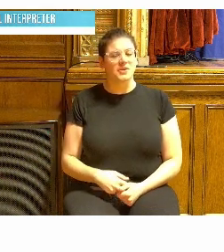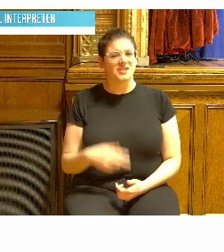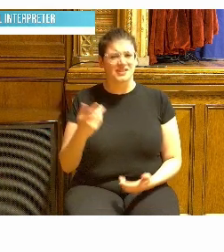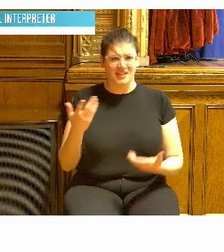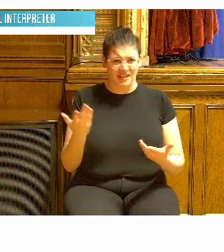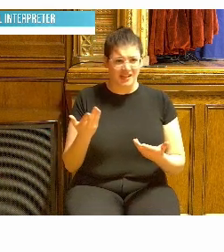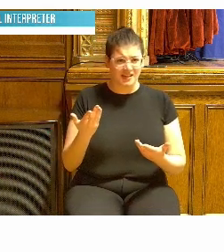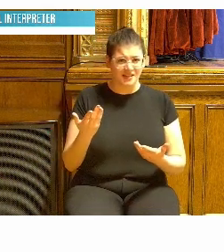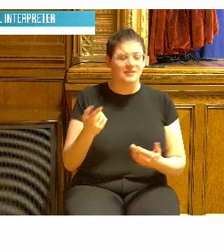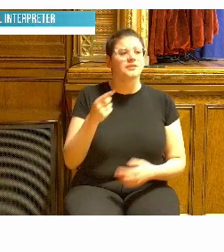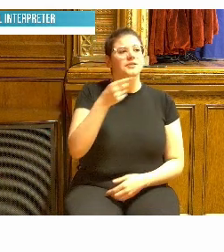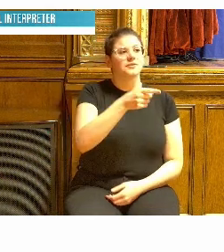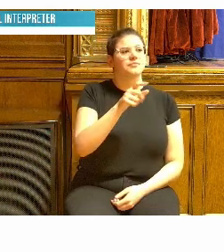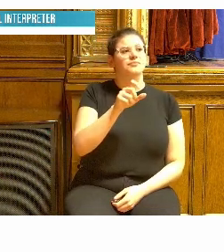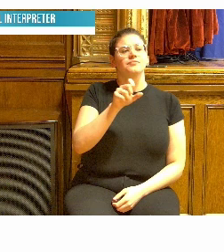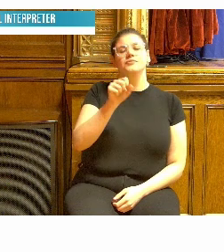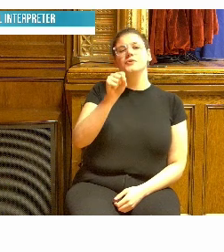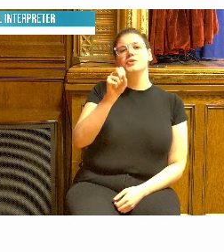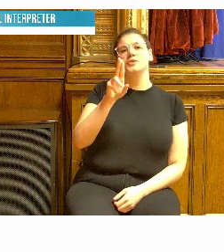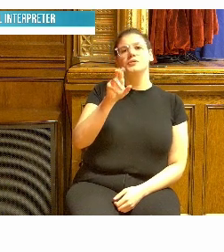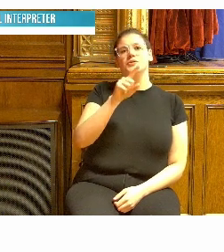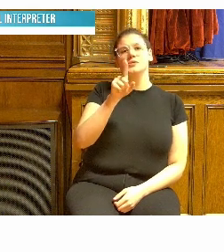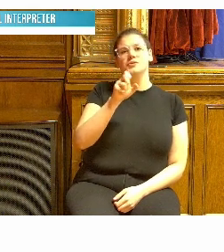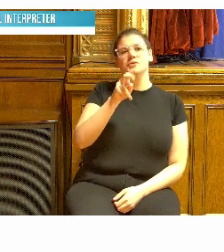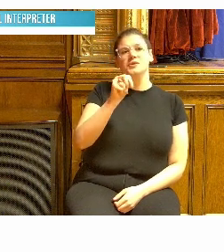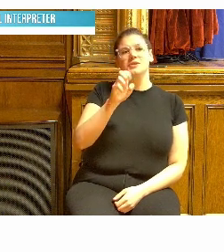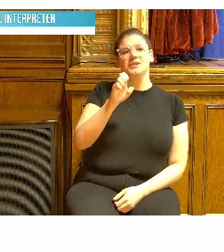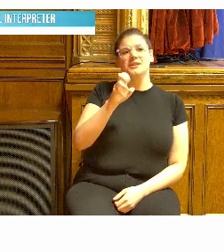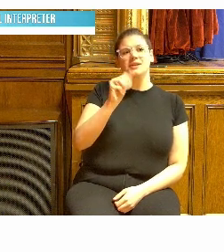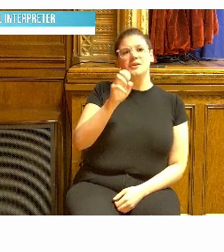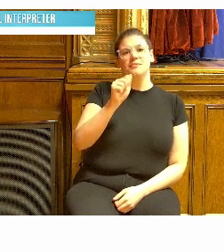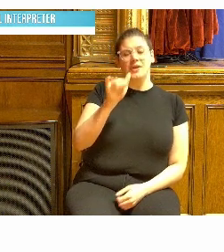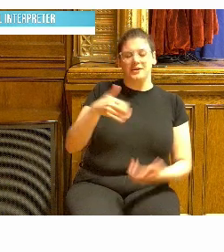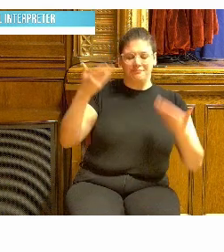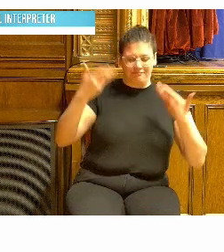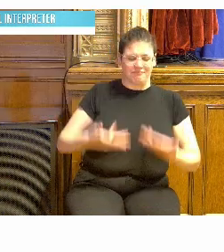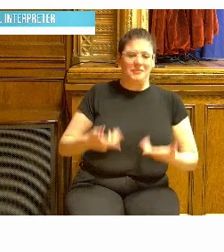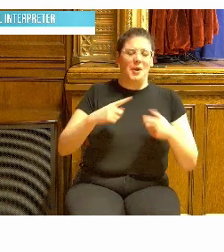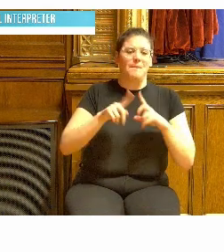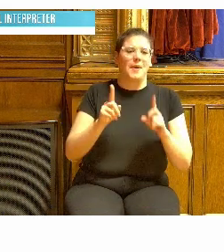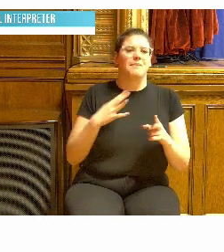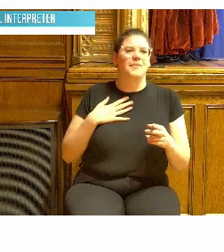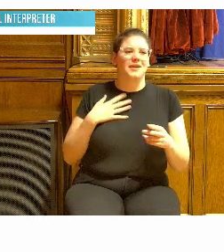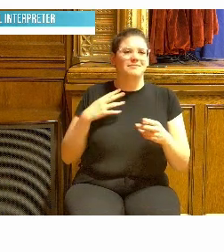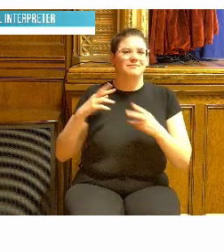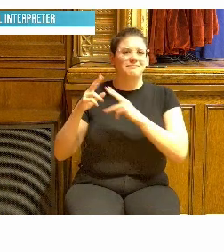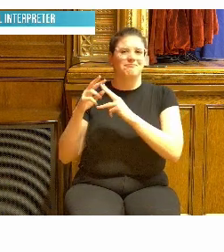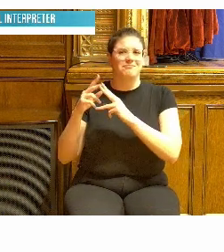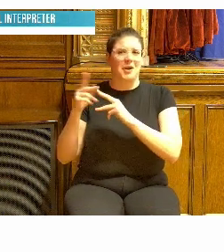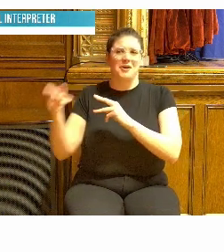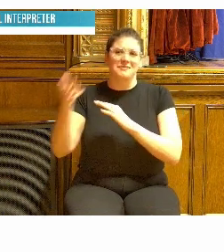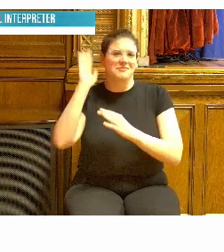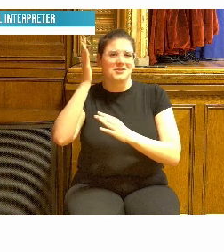I am Suzanne Mayer, but my partner just spoke for me, so thank you very much. Well, thank you.